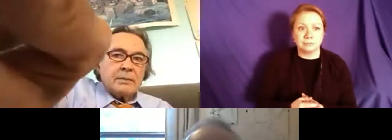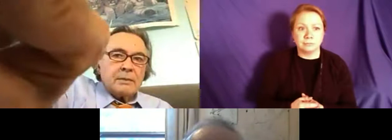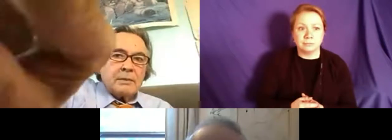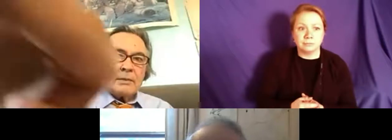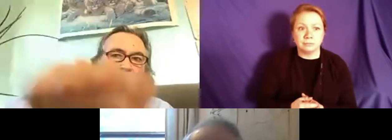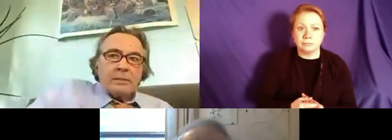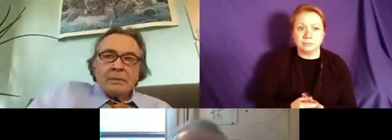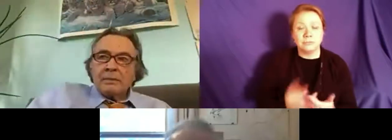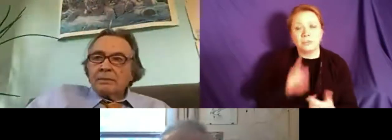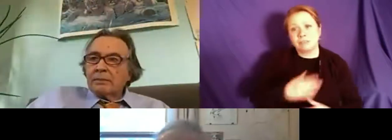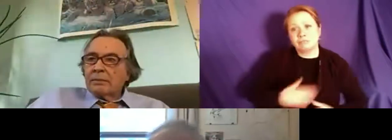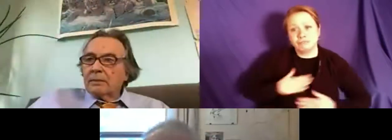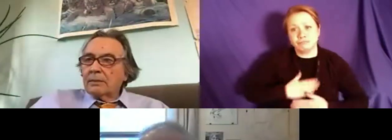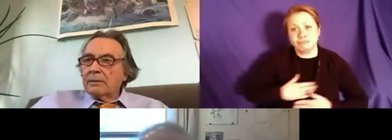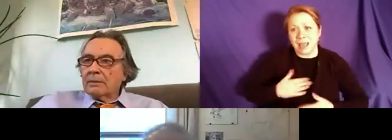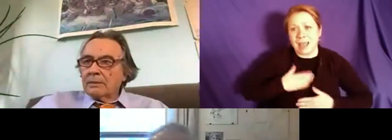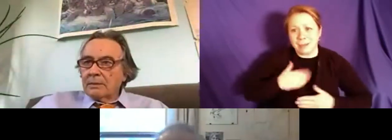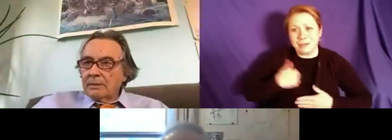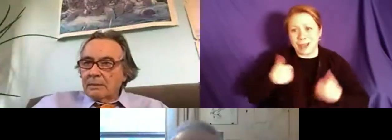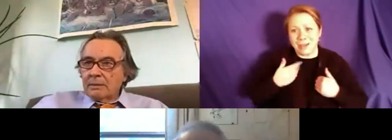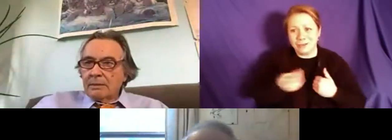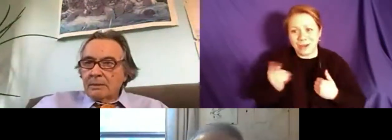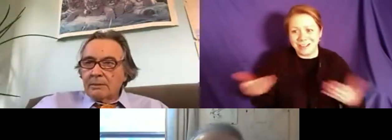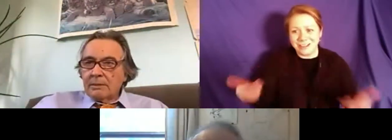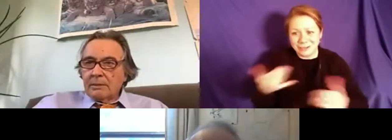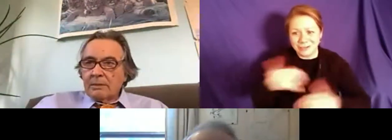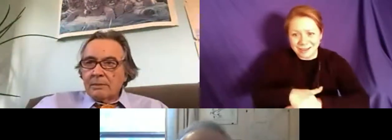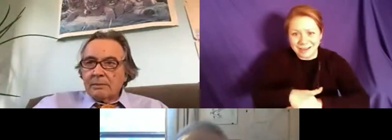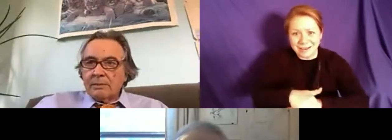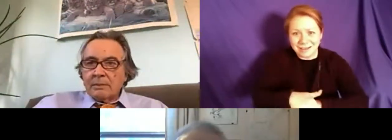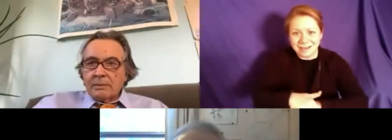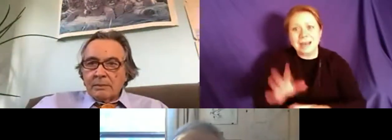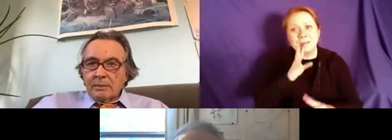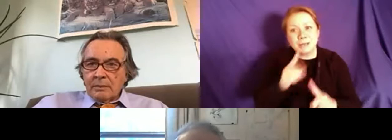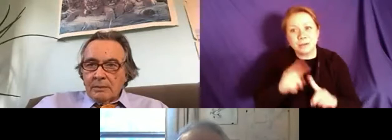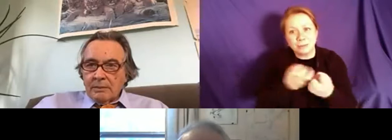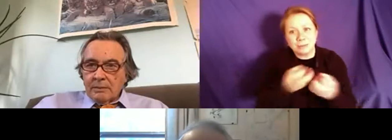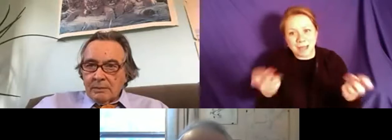we're really pleased to have you folks with us, and I'm speaking to the panelists.